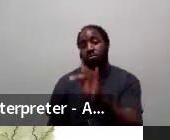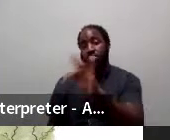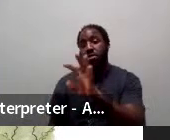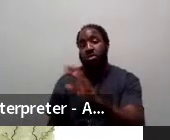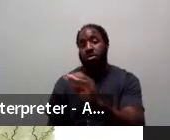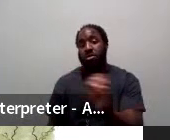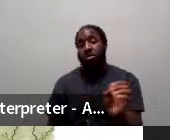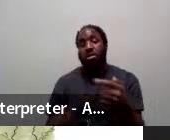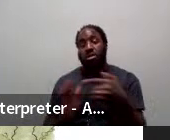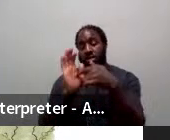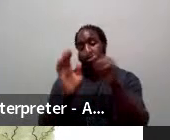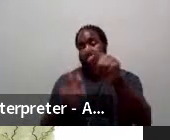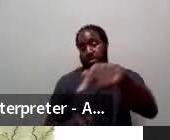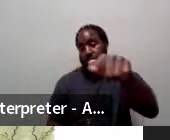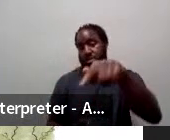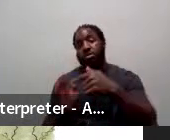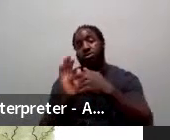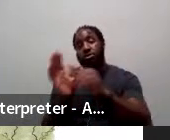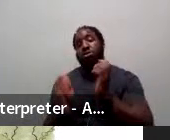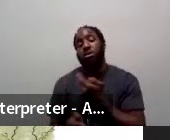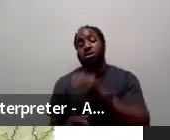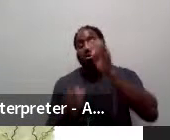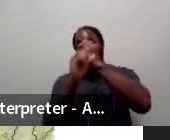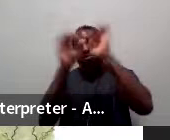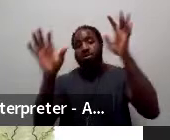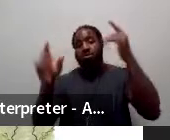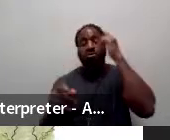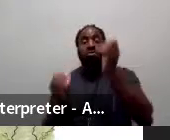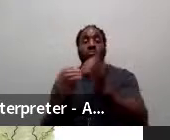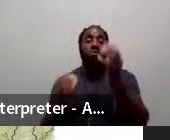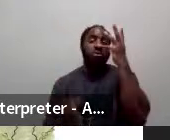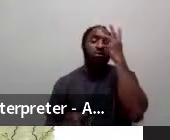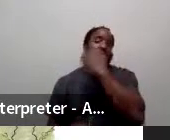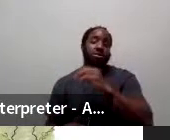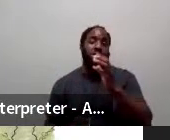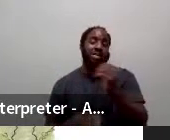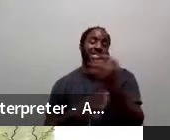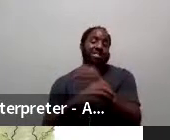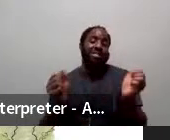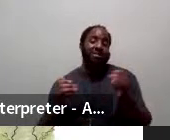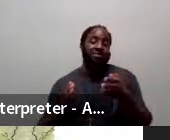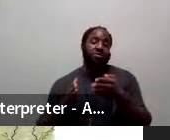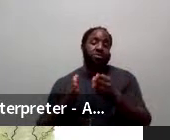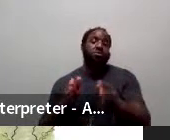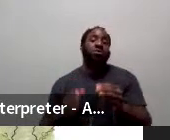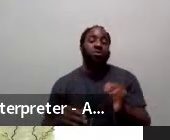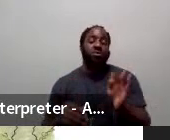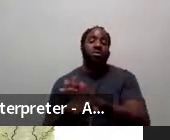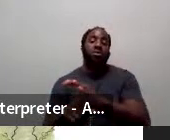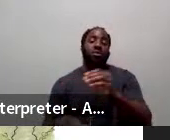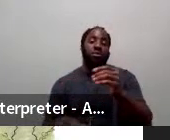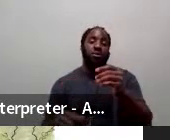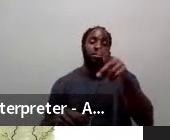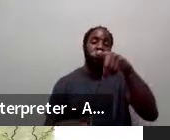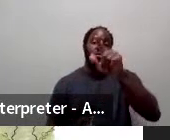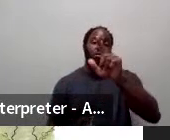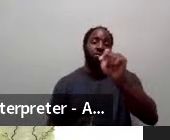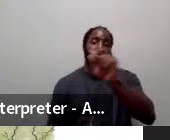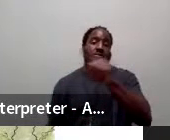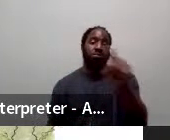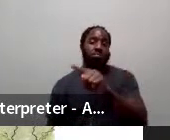show our vision for a more attractive and safer streets along the station plaza on Eastchester Road and